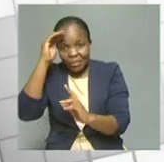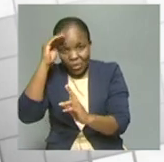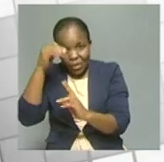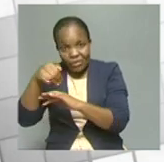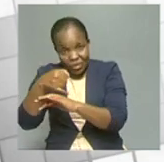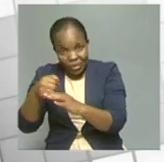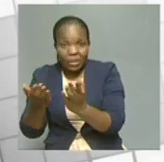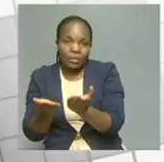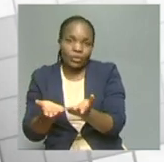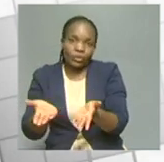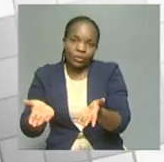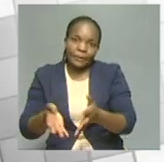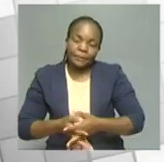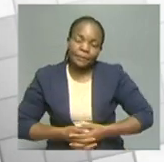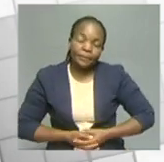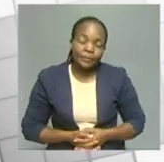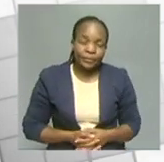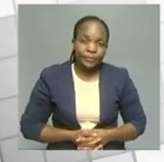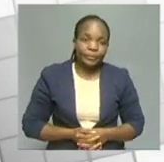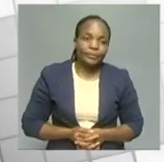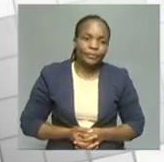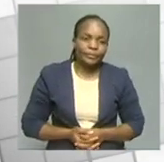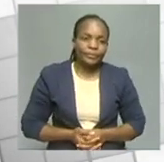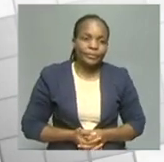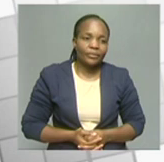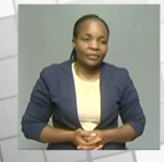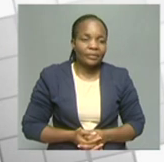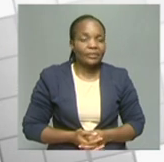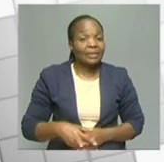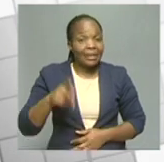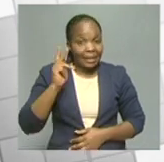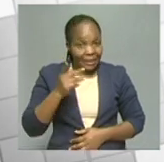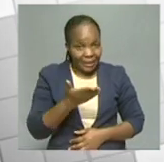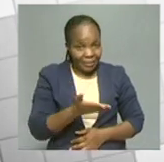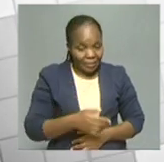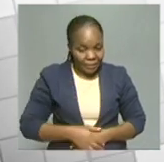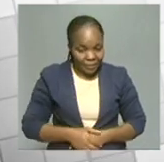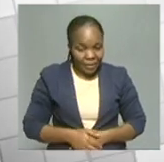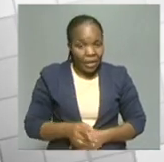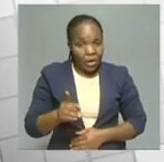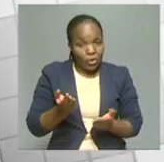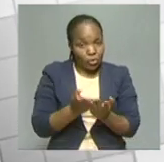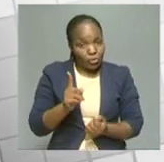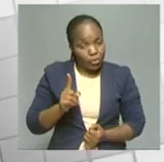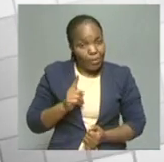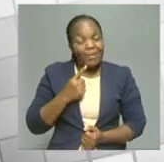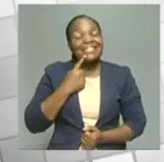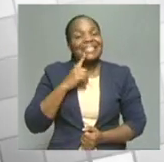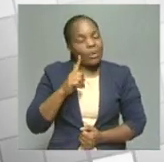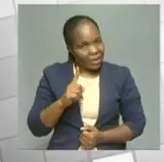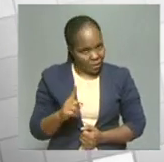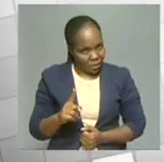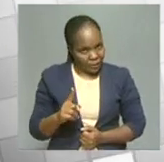spaces at the schools in Rundu. But the principal indicated to us that